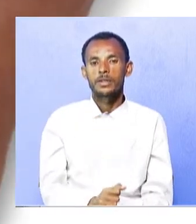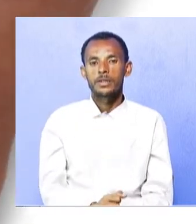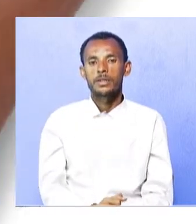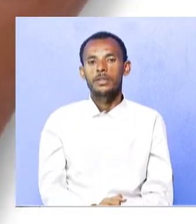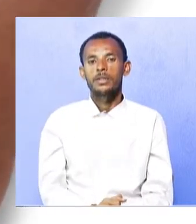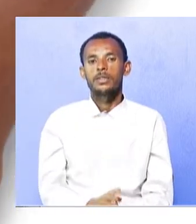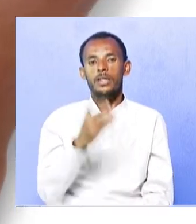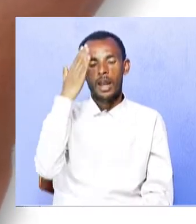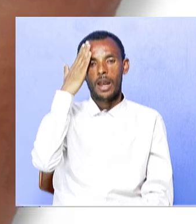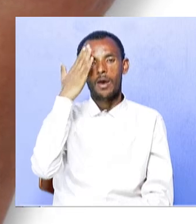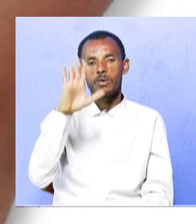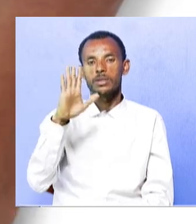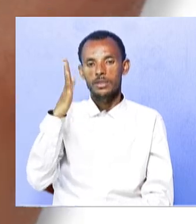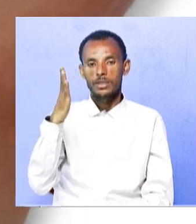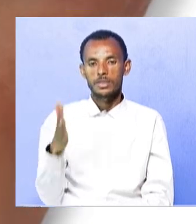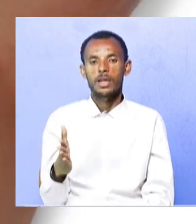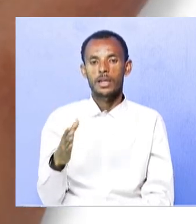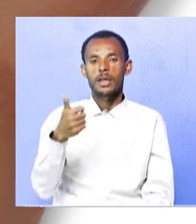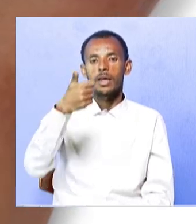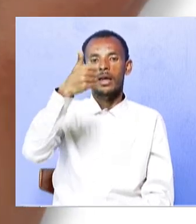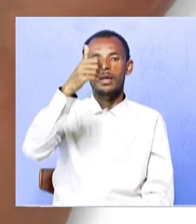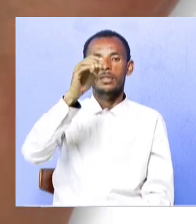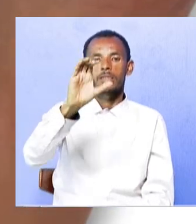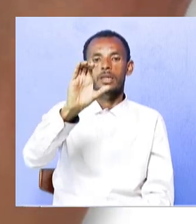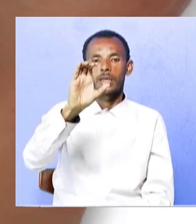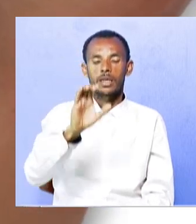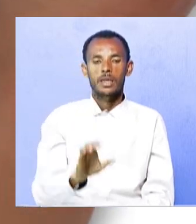the unknown sides AC